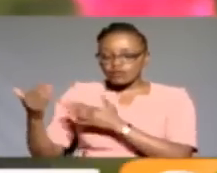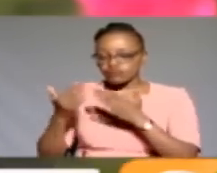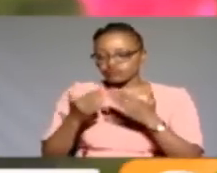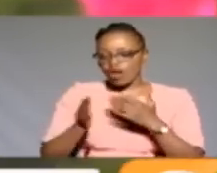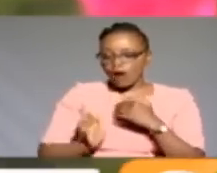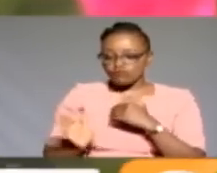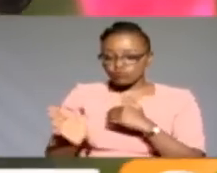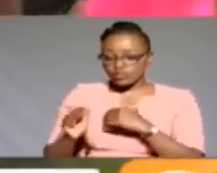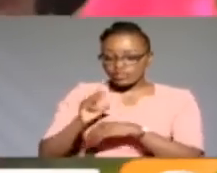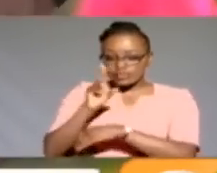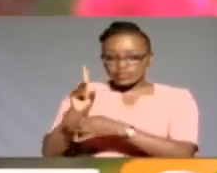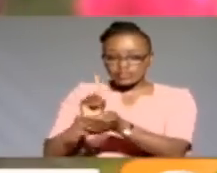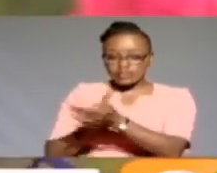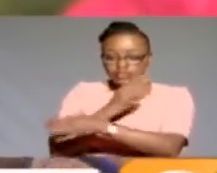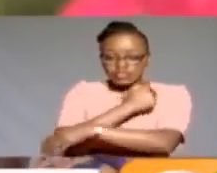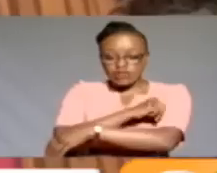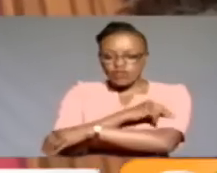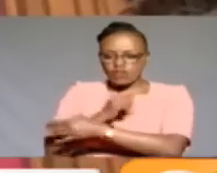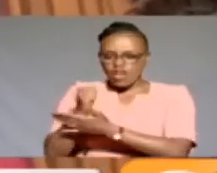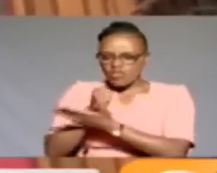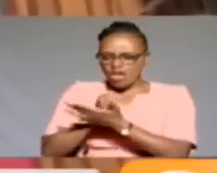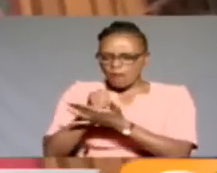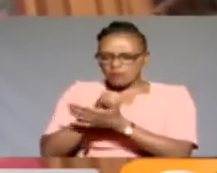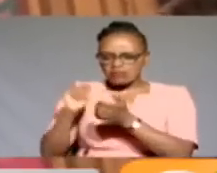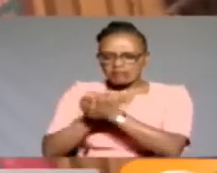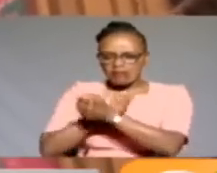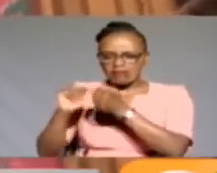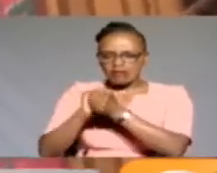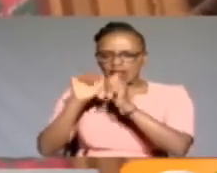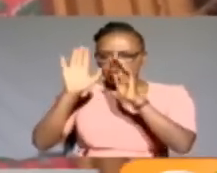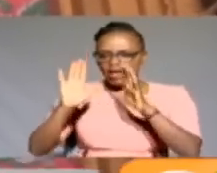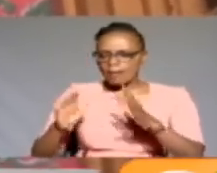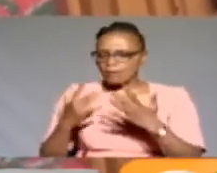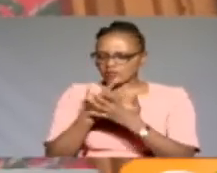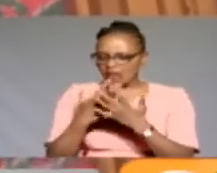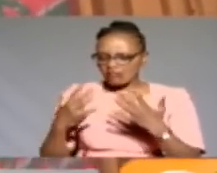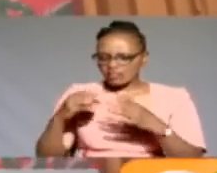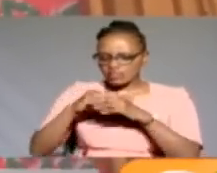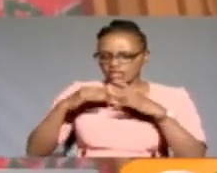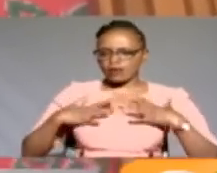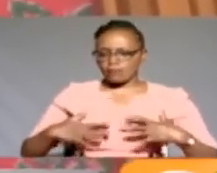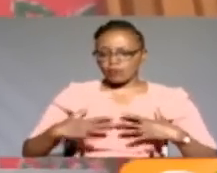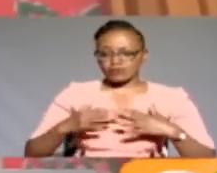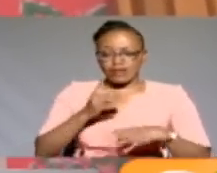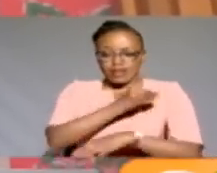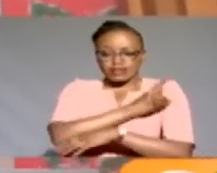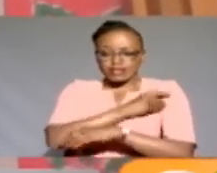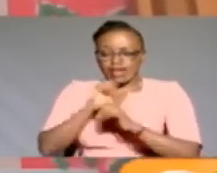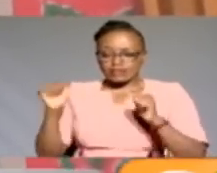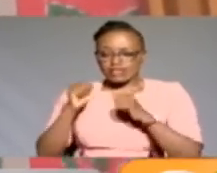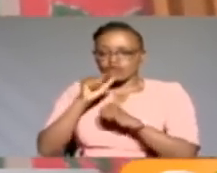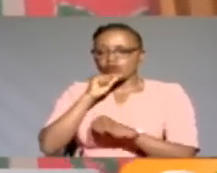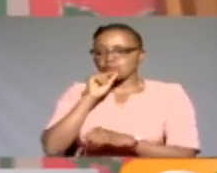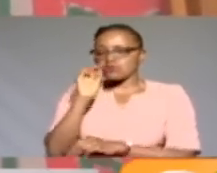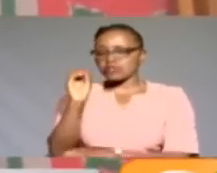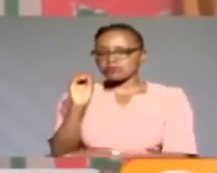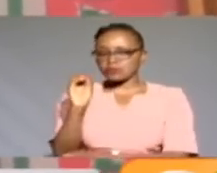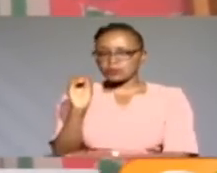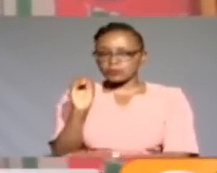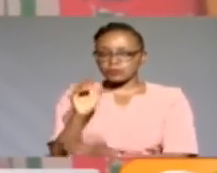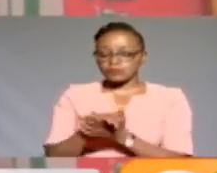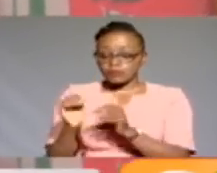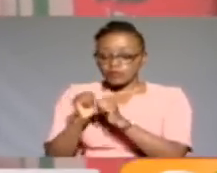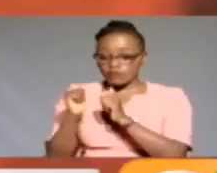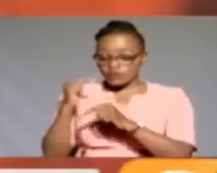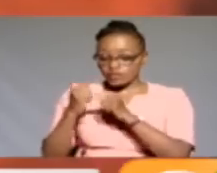District Hospital. The poison had already damaged key organs and the doctors could not save the young boy.